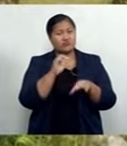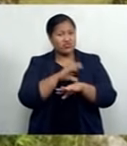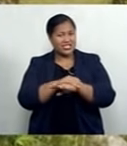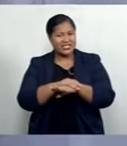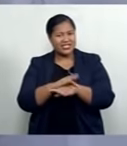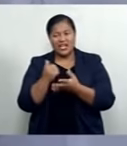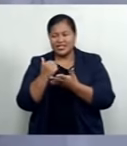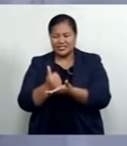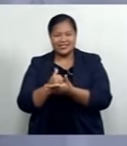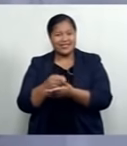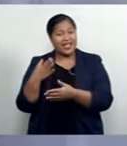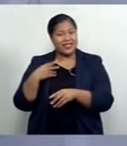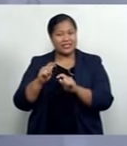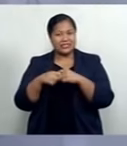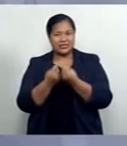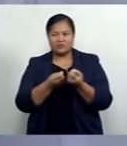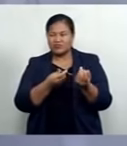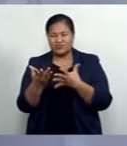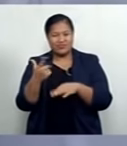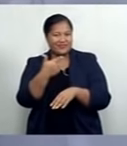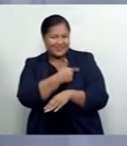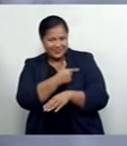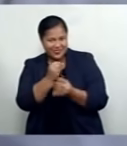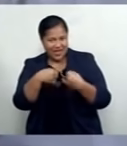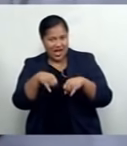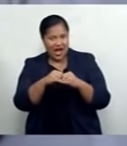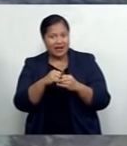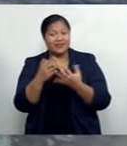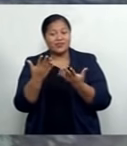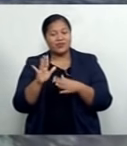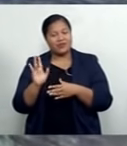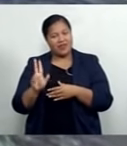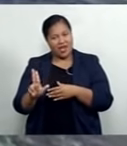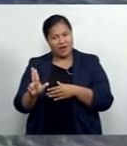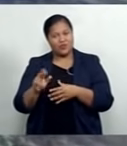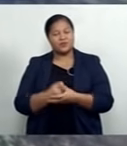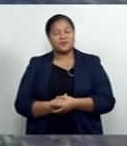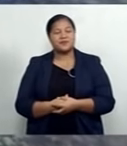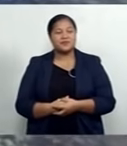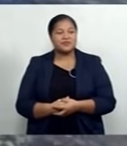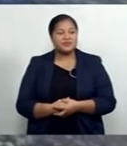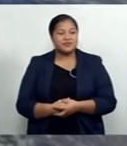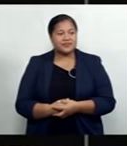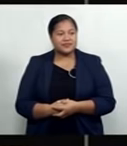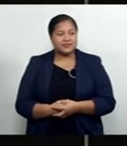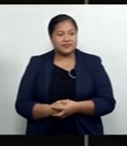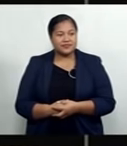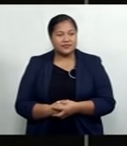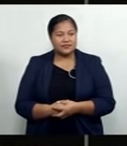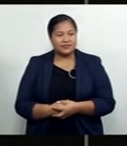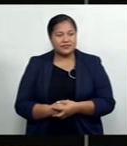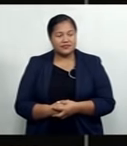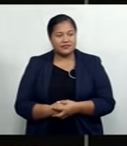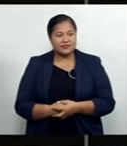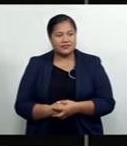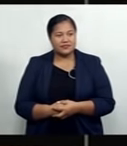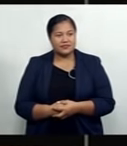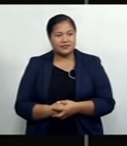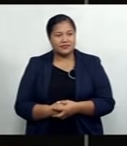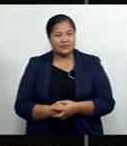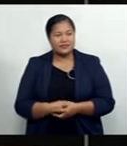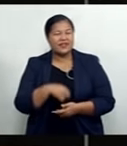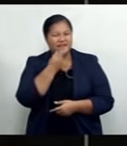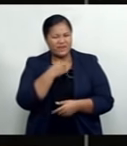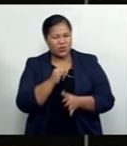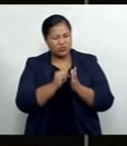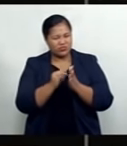deliver vaccines to islands as far as those in the Lao group. Kelly Vadala, FPC News. A few